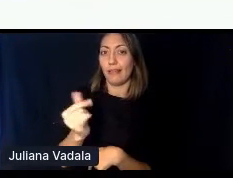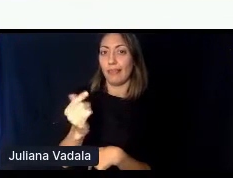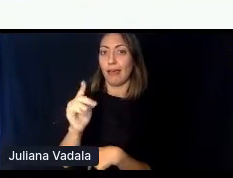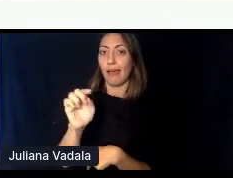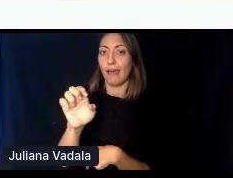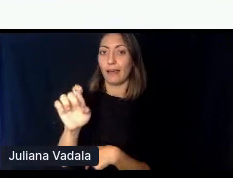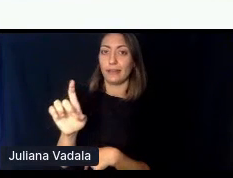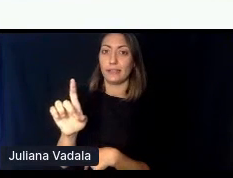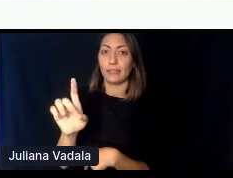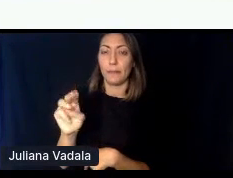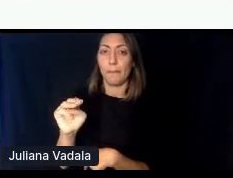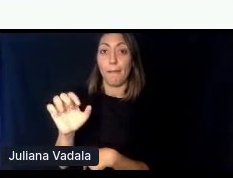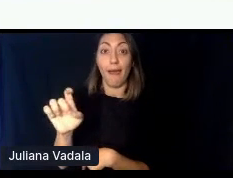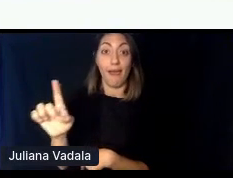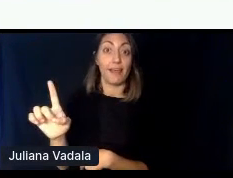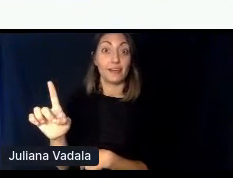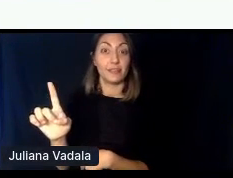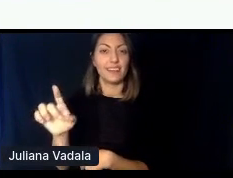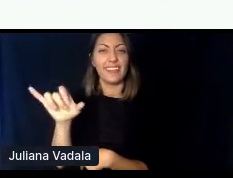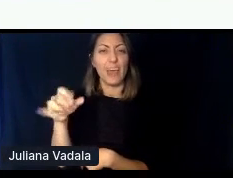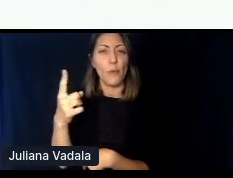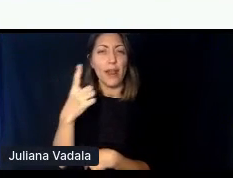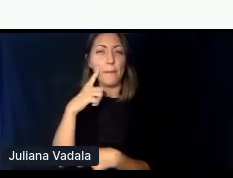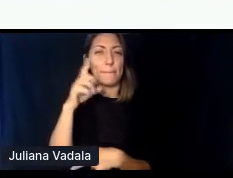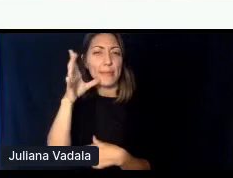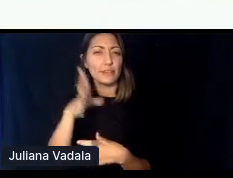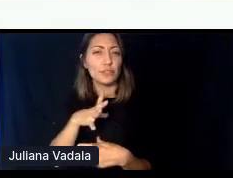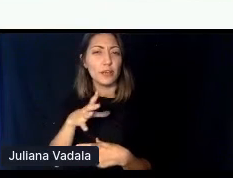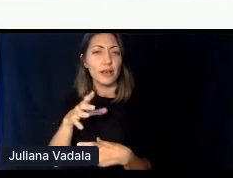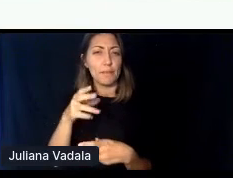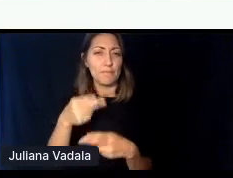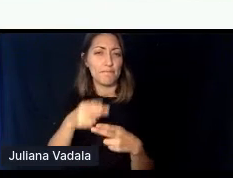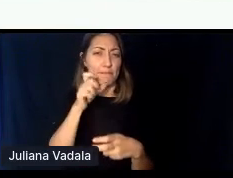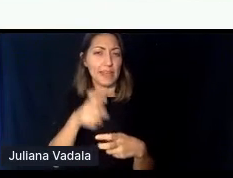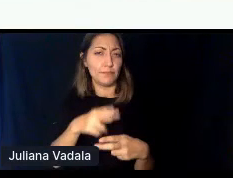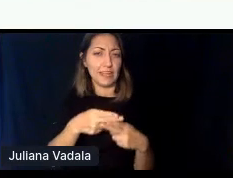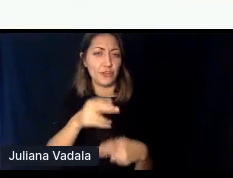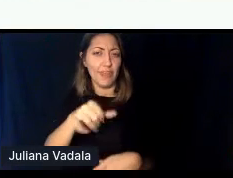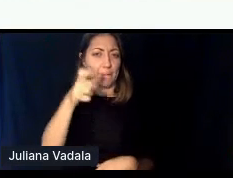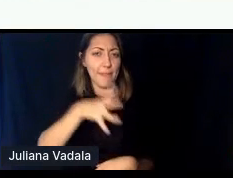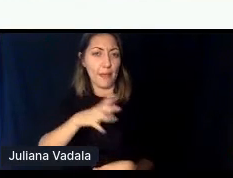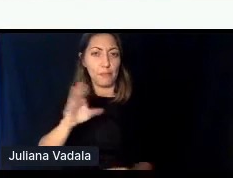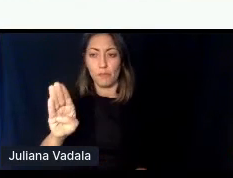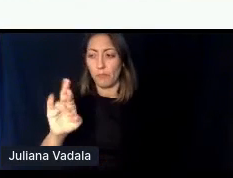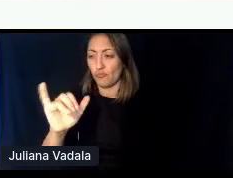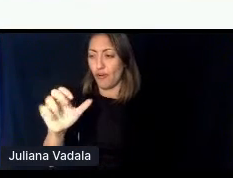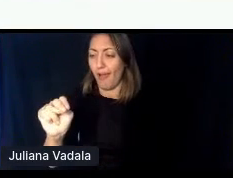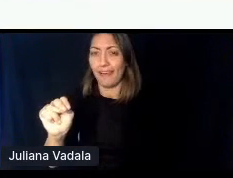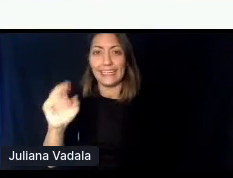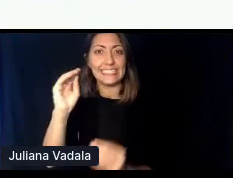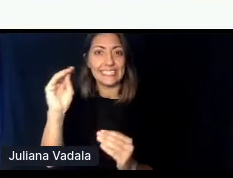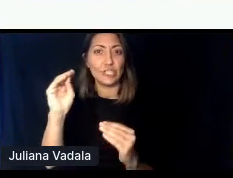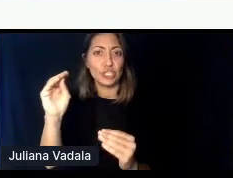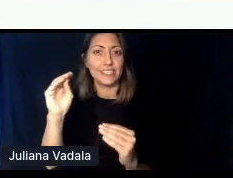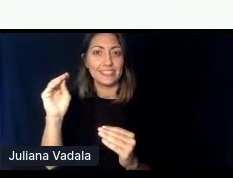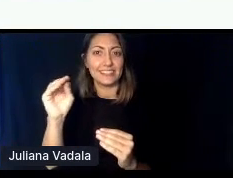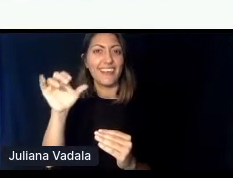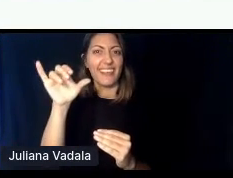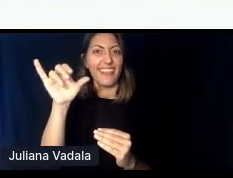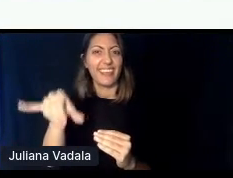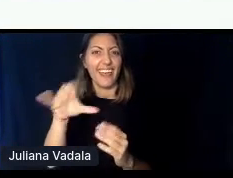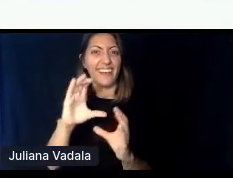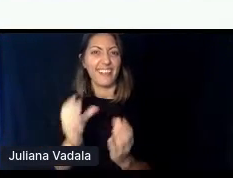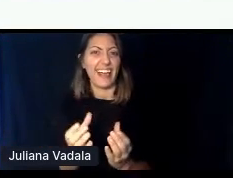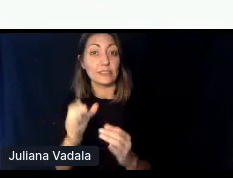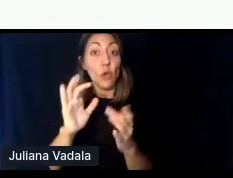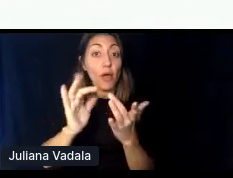maybe join a group like that. I've joined that group recently, and it's been really nice to like wind my week down. It's on Friday